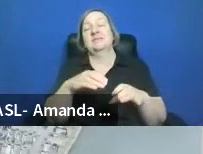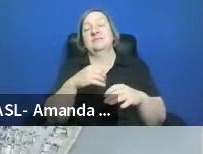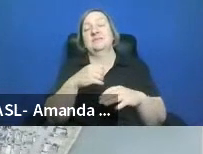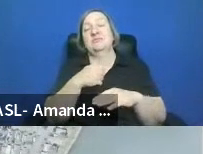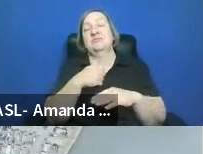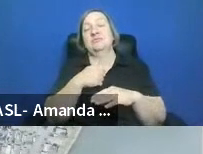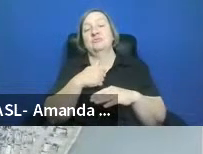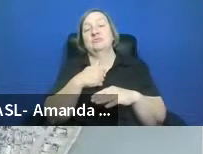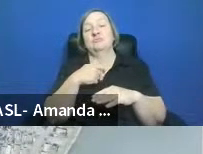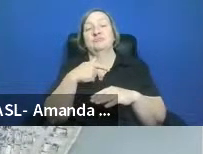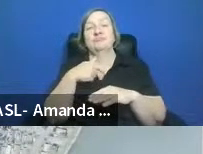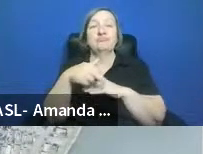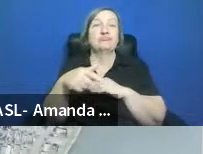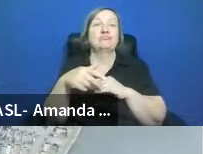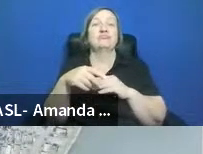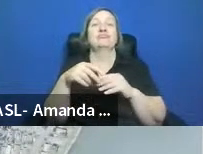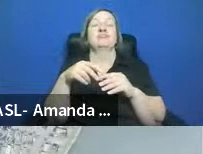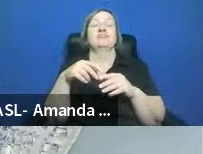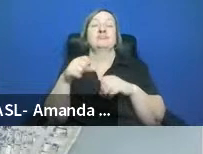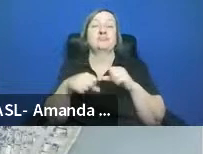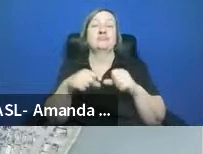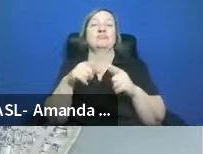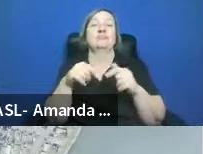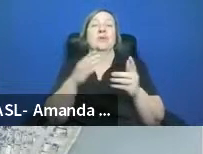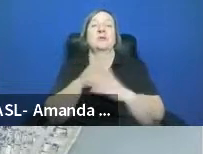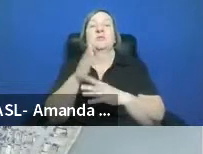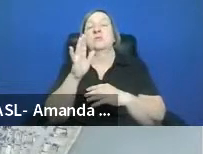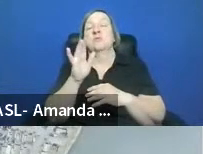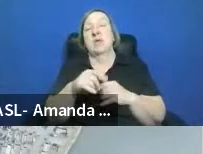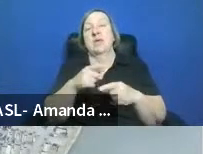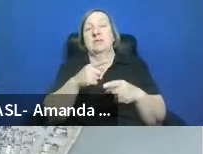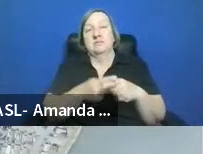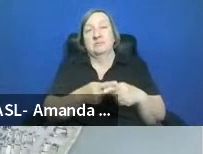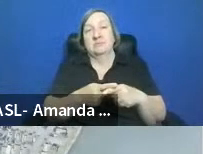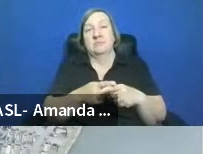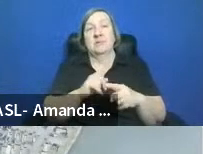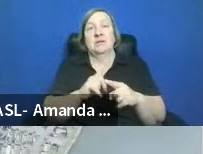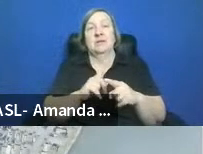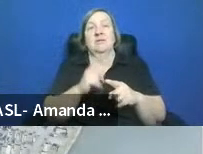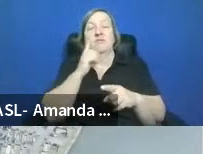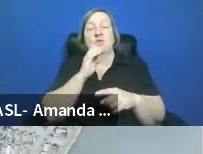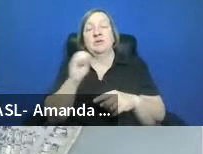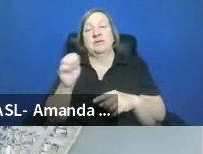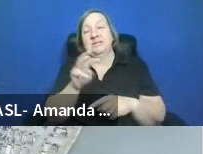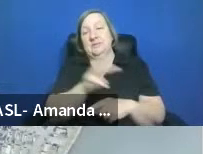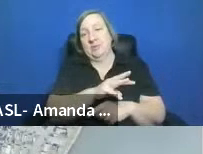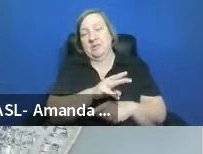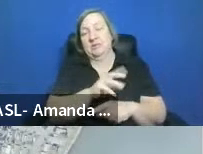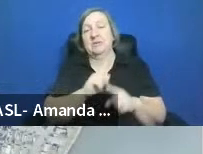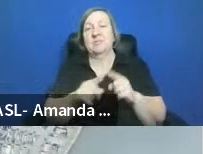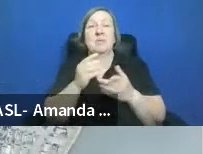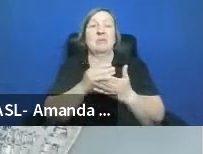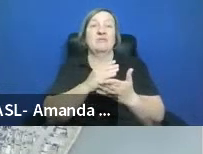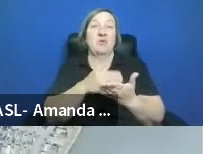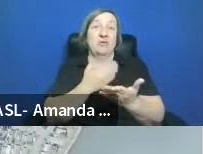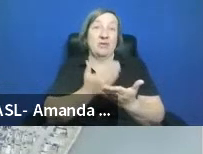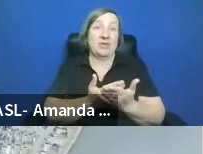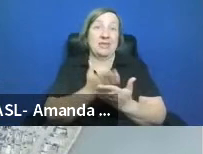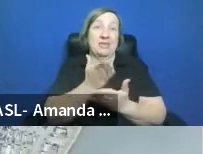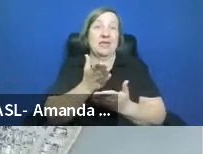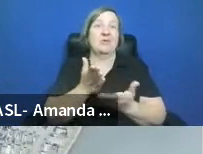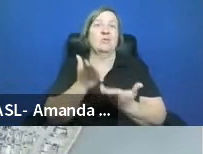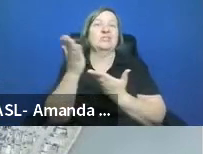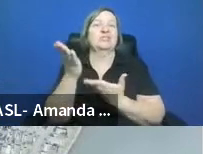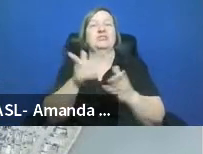the east-west connection through that interchange, but we're also encouraging that before they get to the interchange, they go